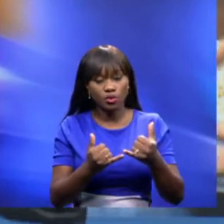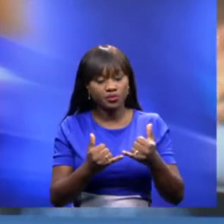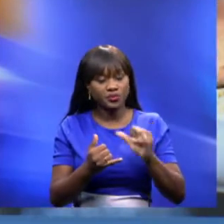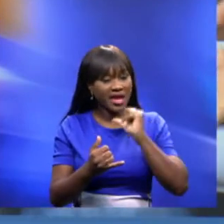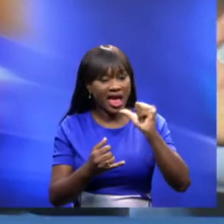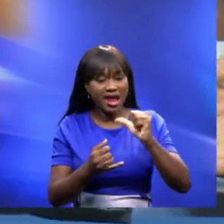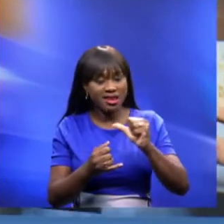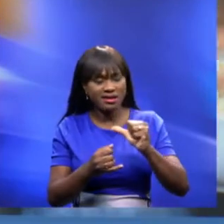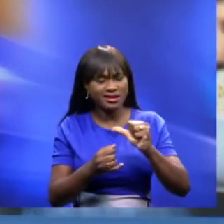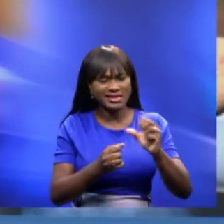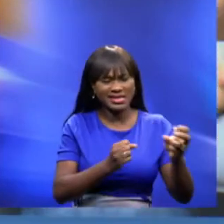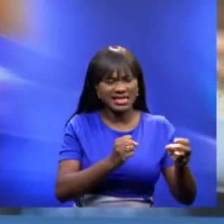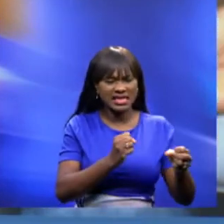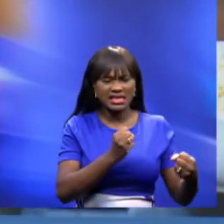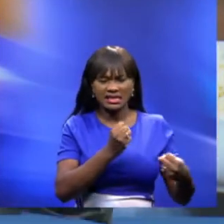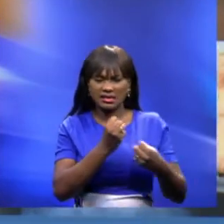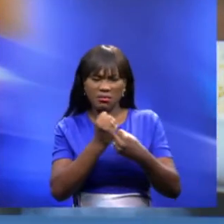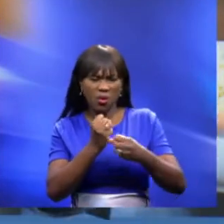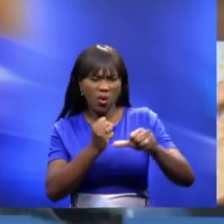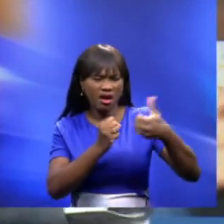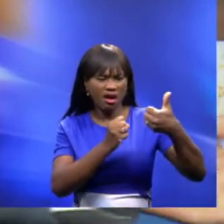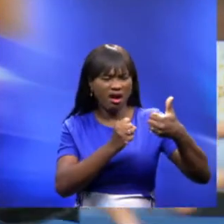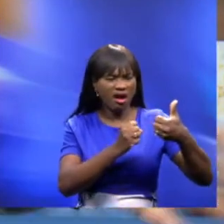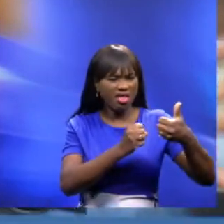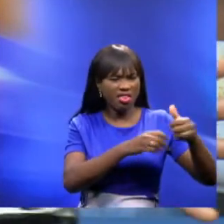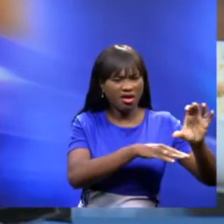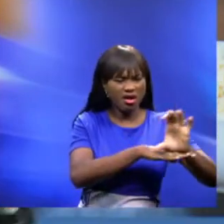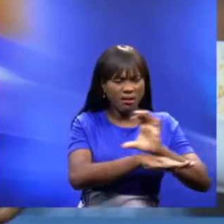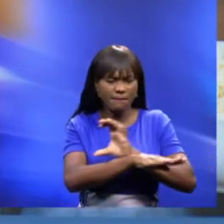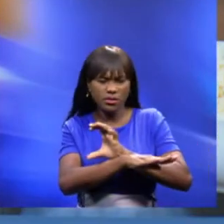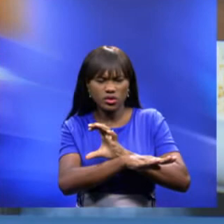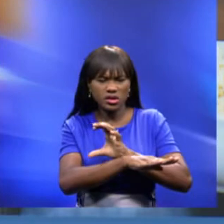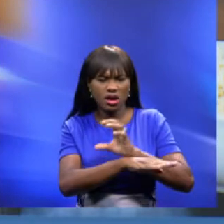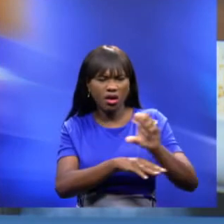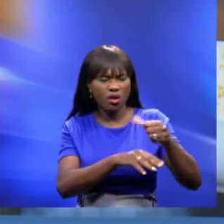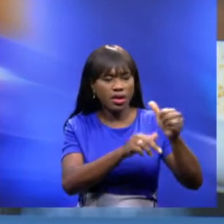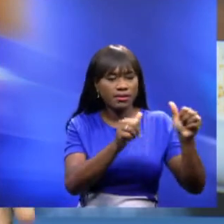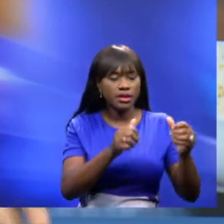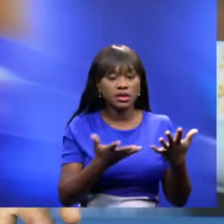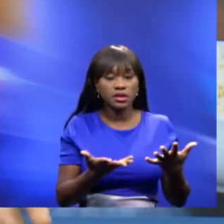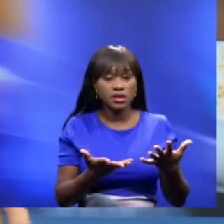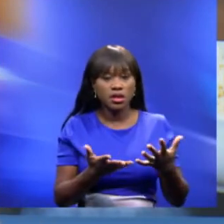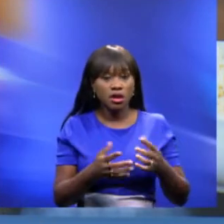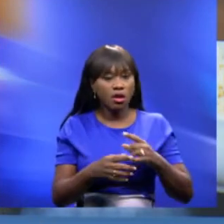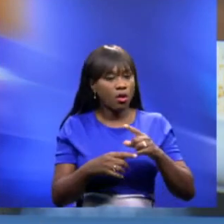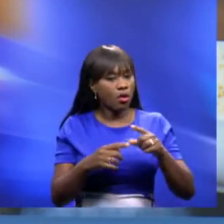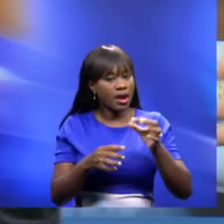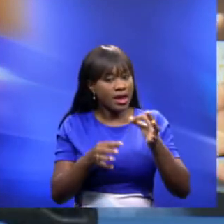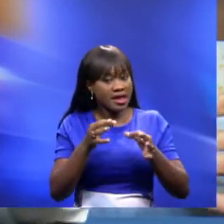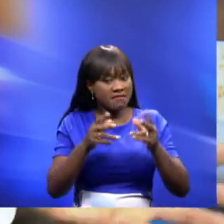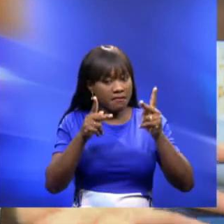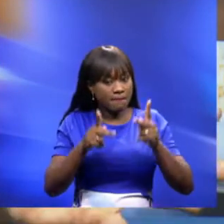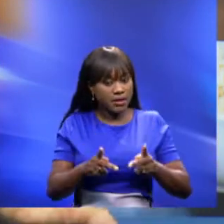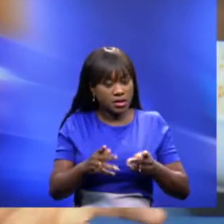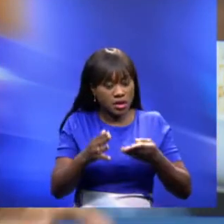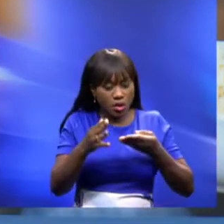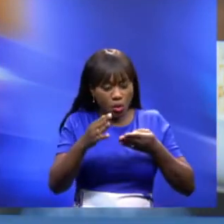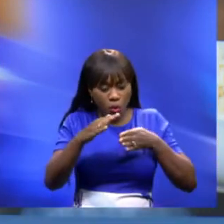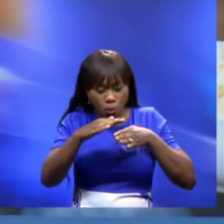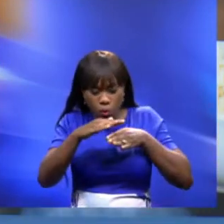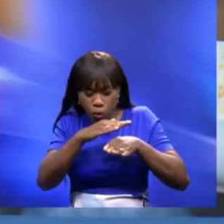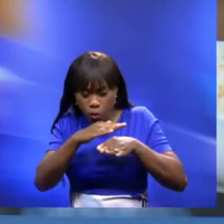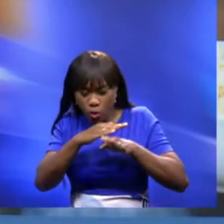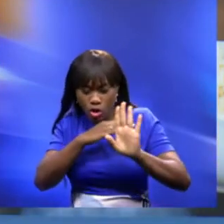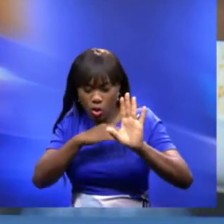I'm not backing up my bank account. This is the bank and so on. So once they access that, they withdraw and they send money in